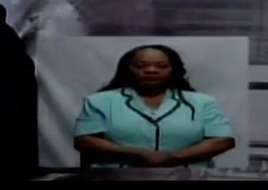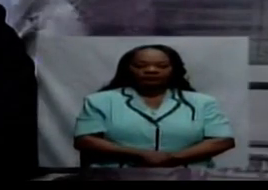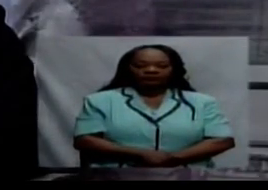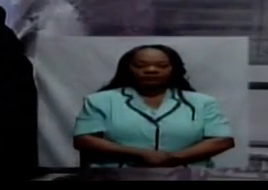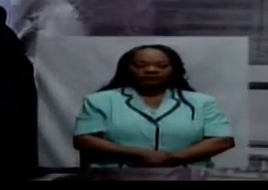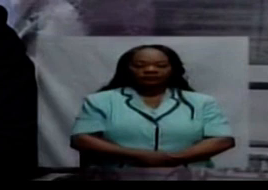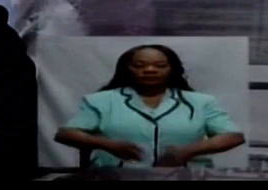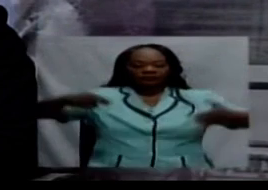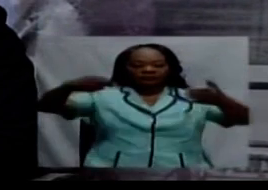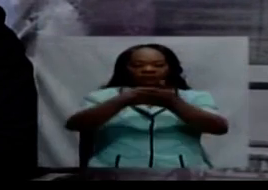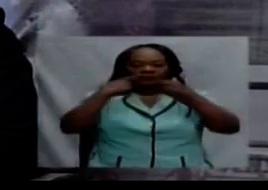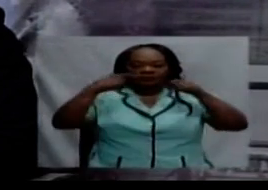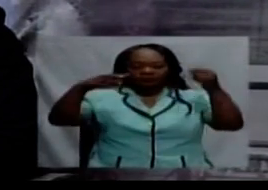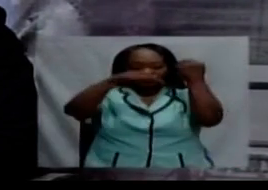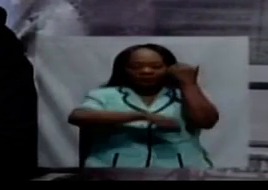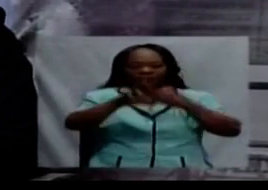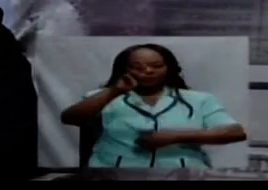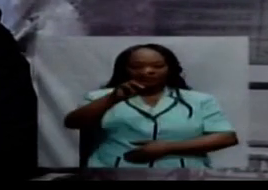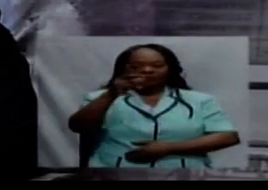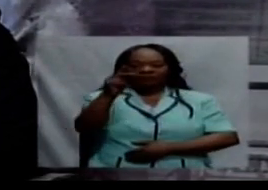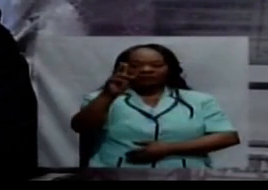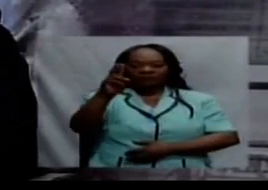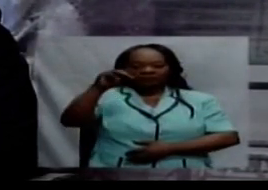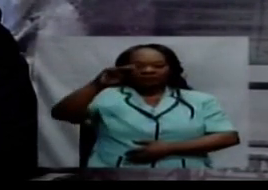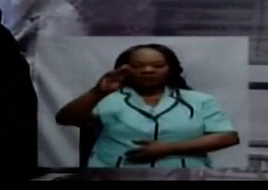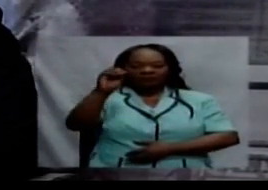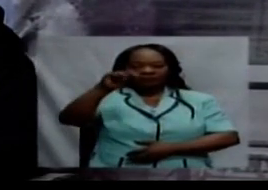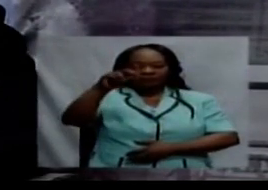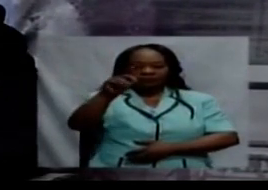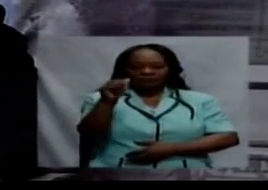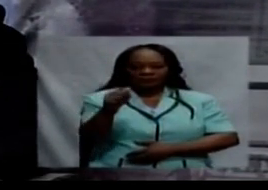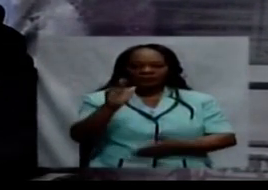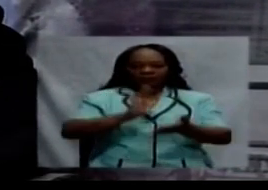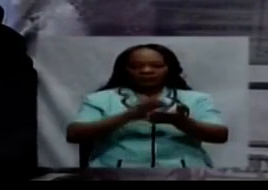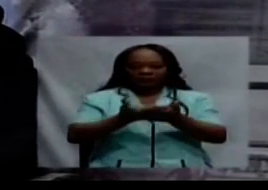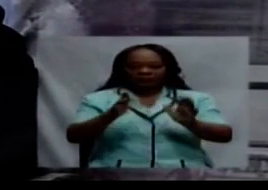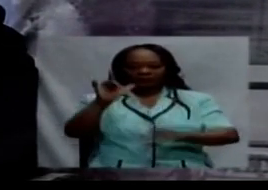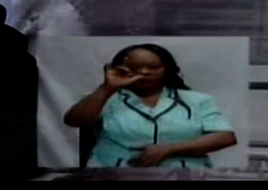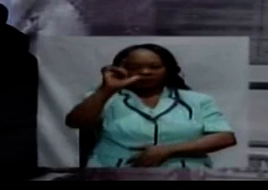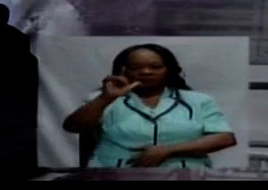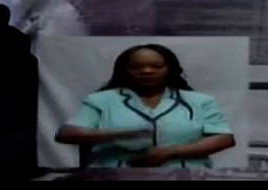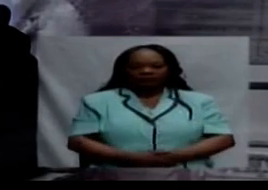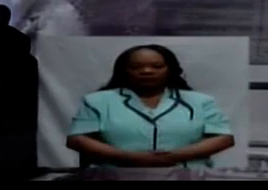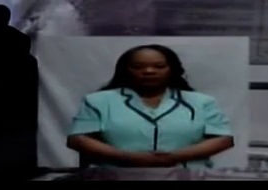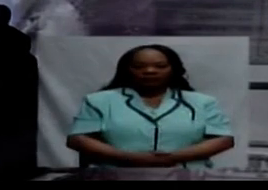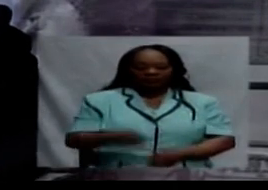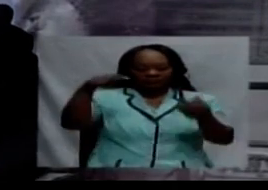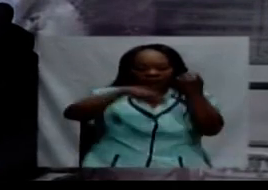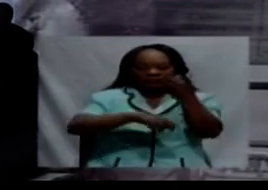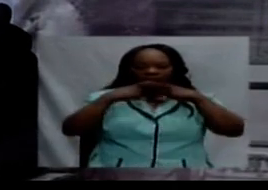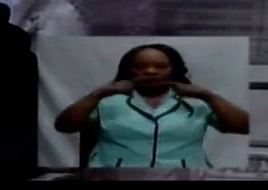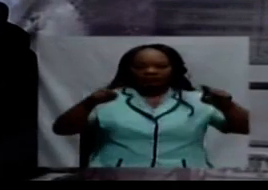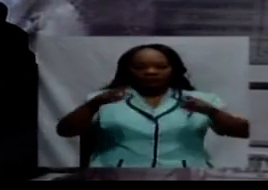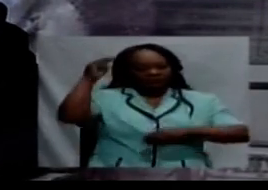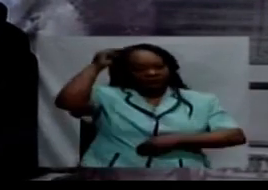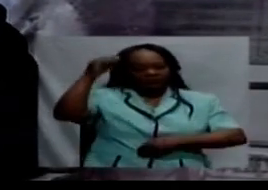With the news in detail, I'm Rafa Kumwenda, and our language sign interpreter this evening is Loveness Mbe. The details.